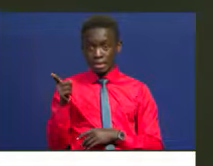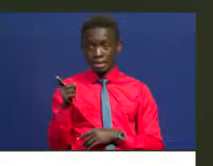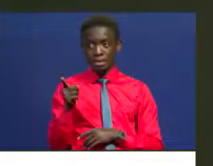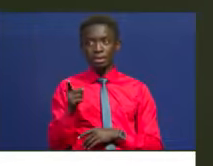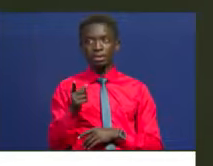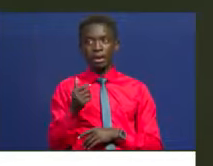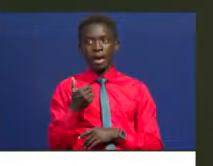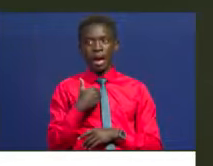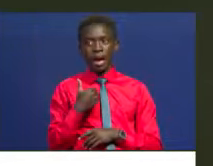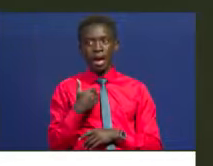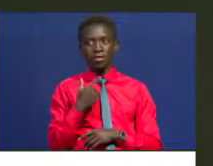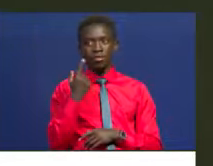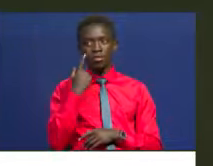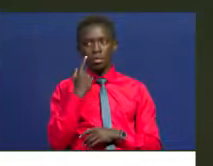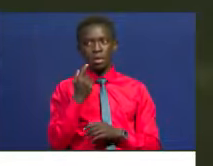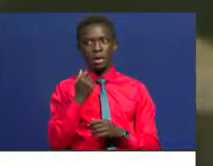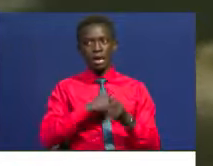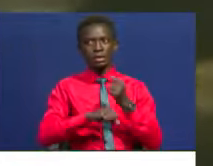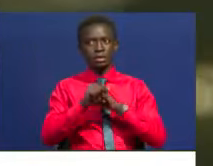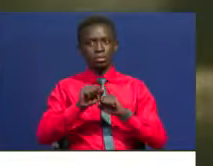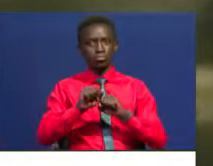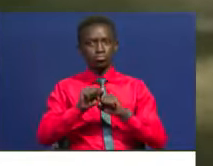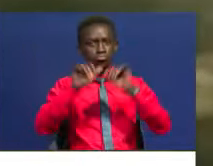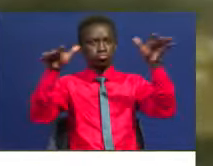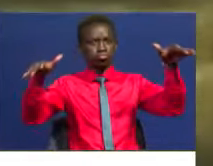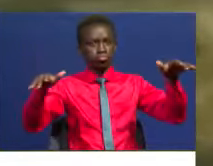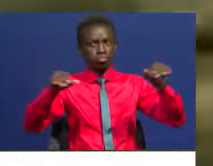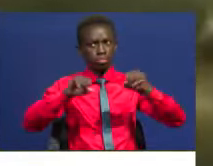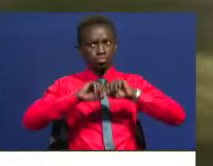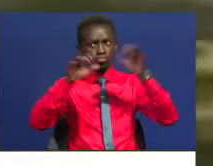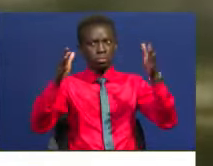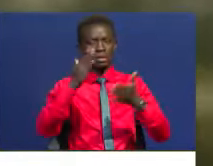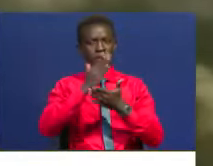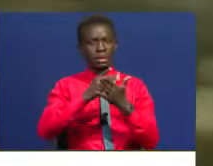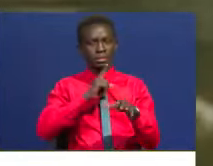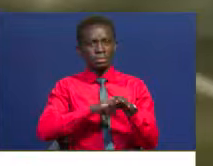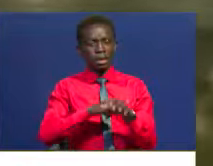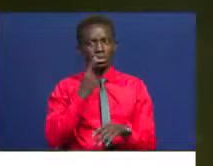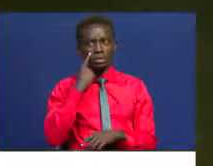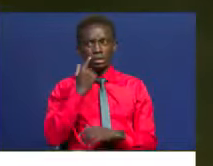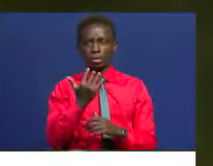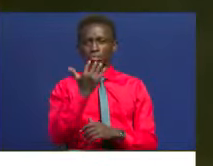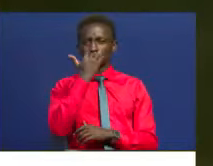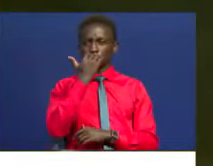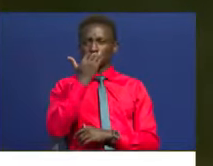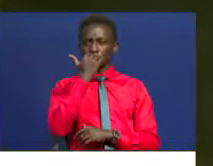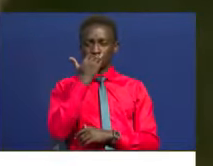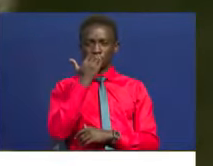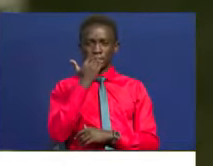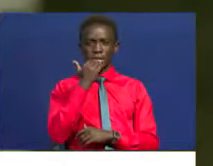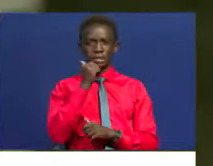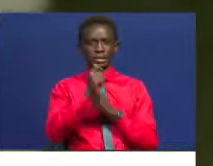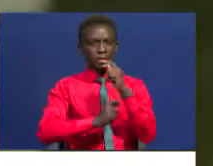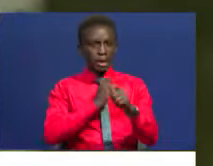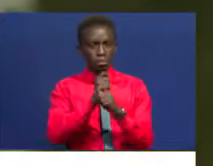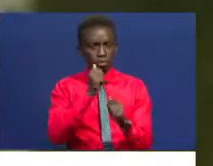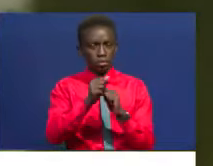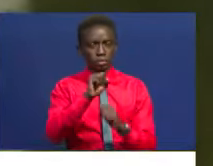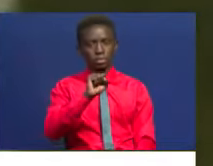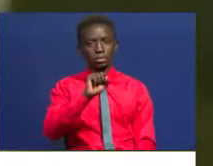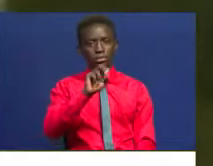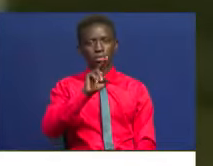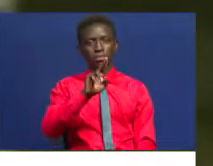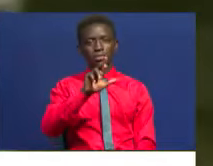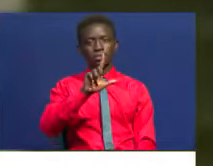active volcanoes, pass out sulfur smell oftentimes. The island reportedly hosts the